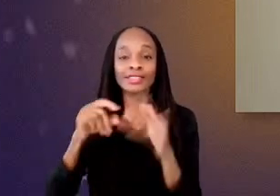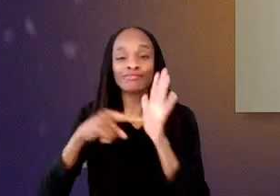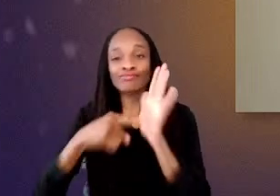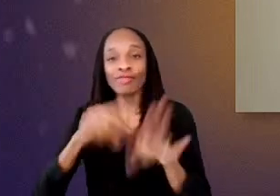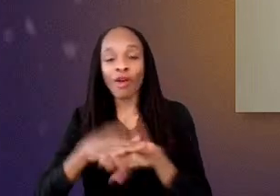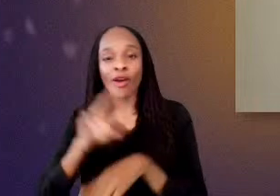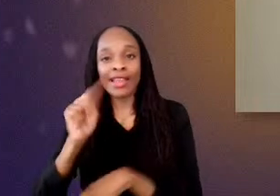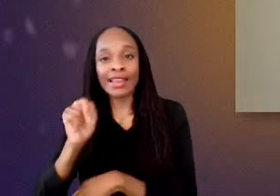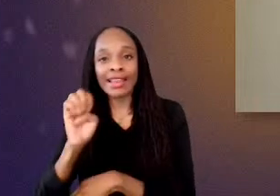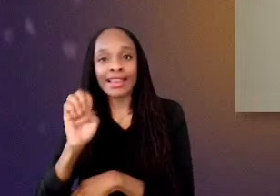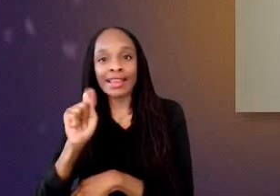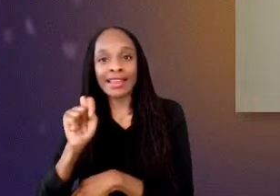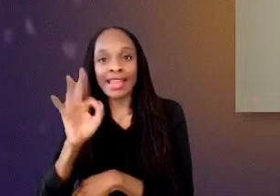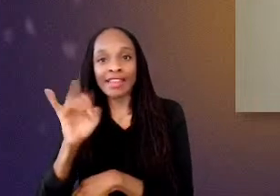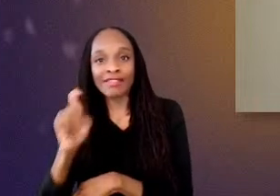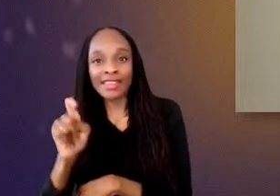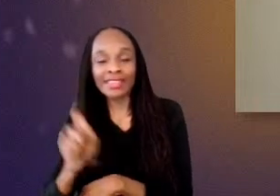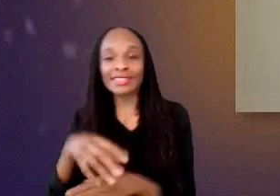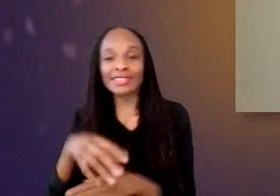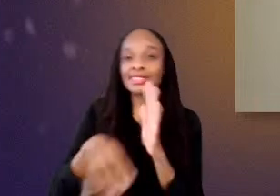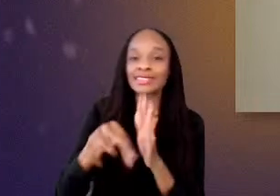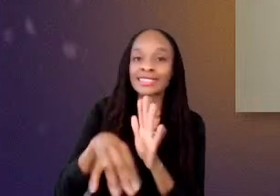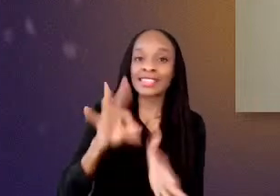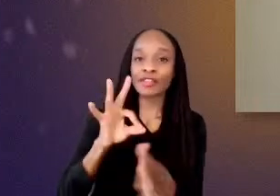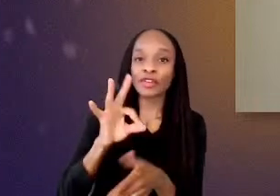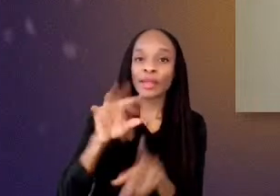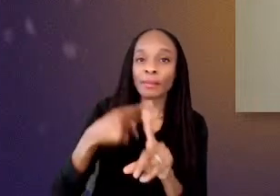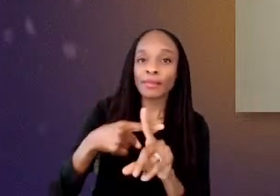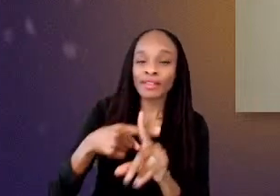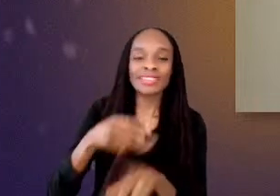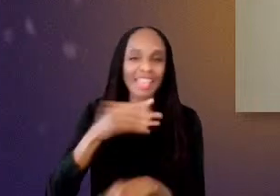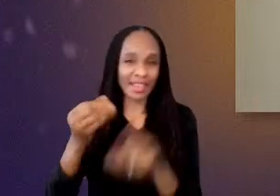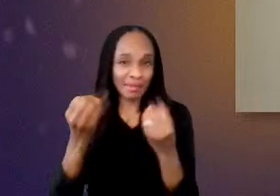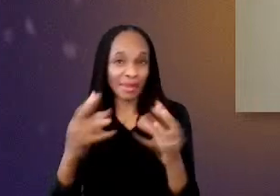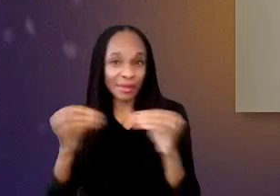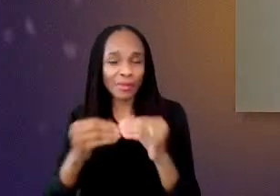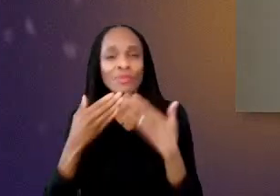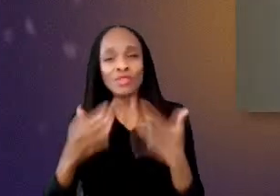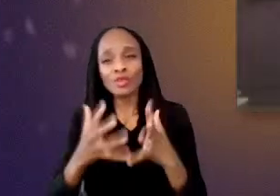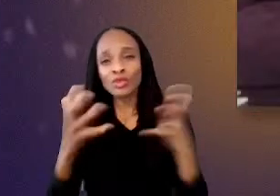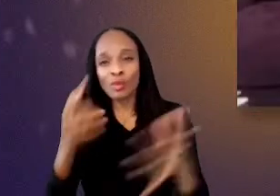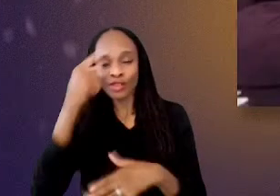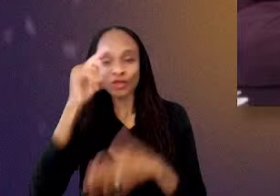Plus, Fox Media, and more. Thank you so much for leading this conversation, Avril.